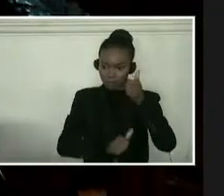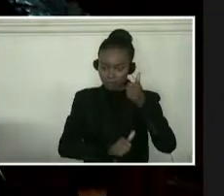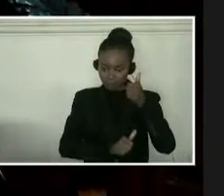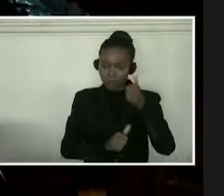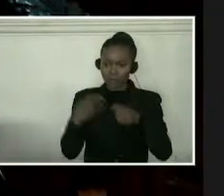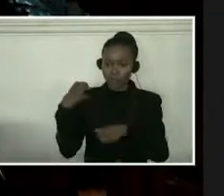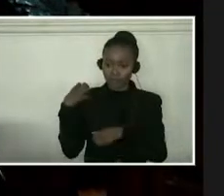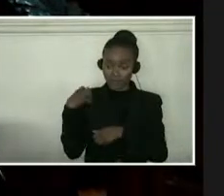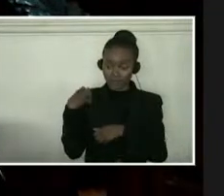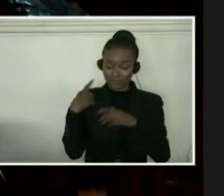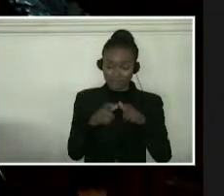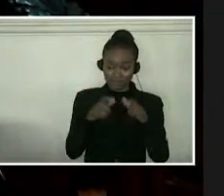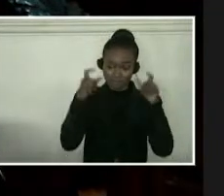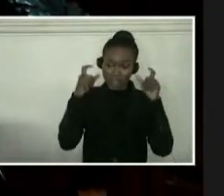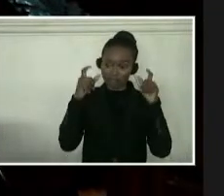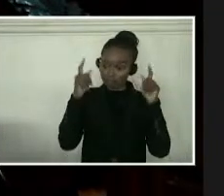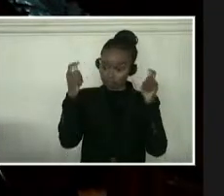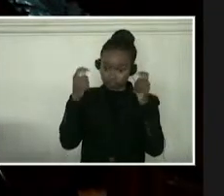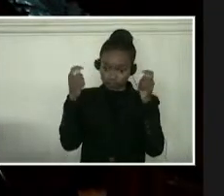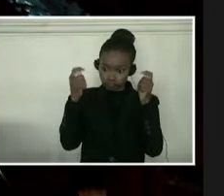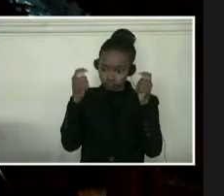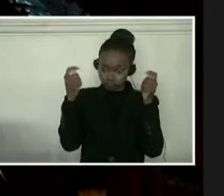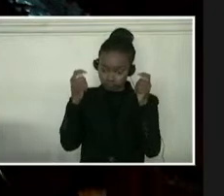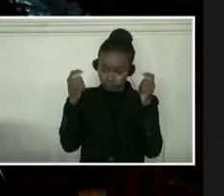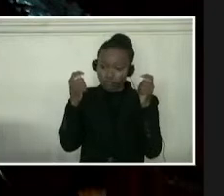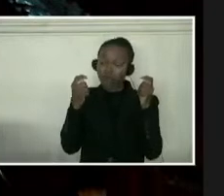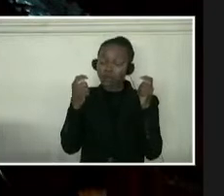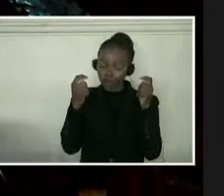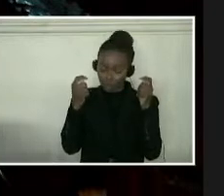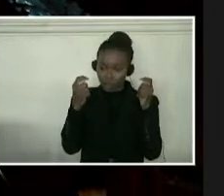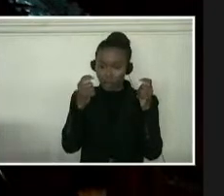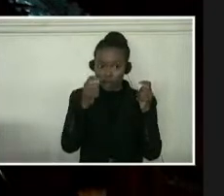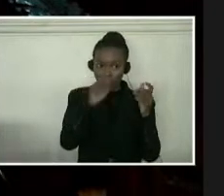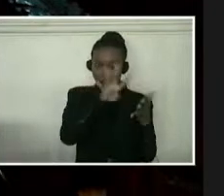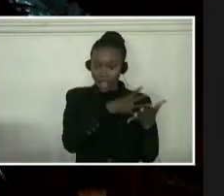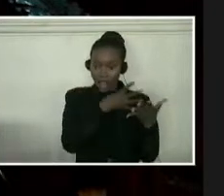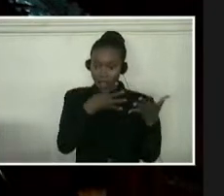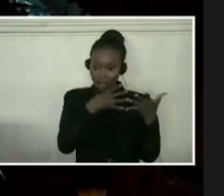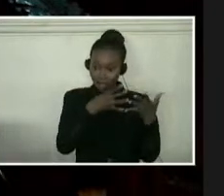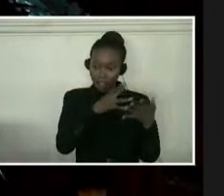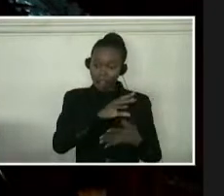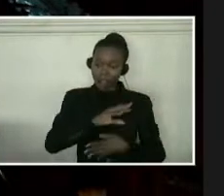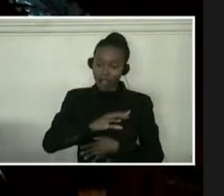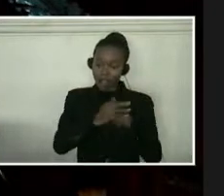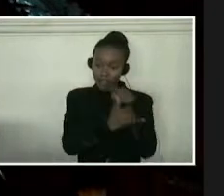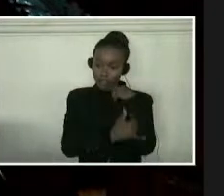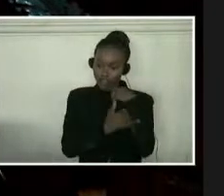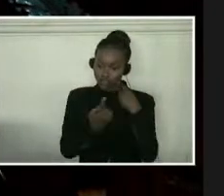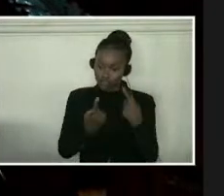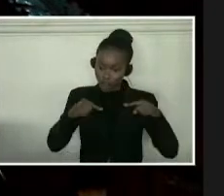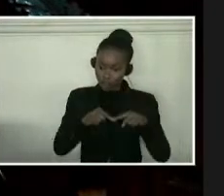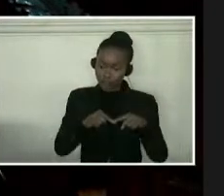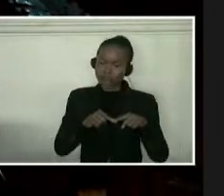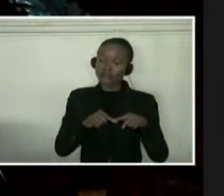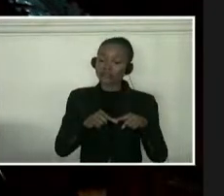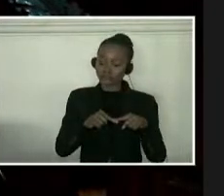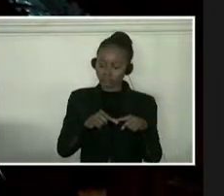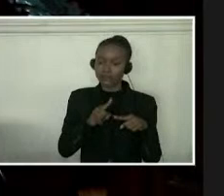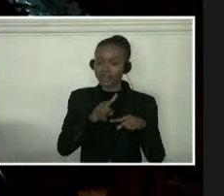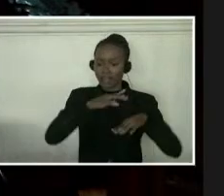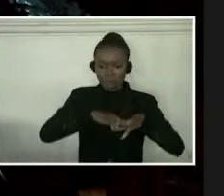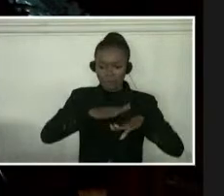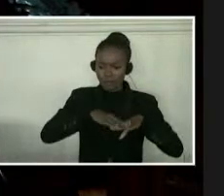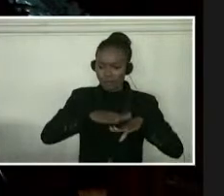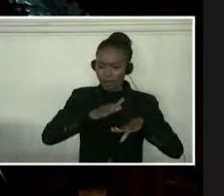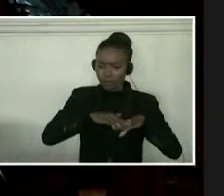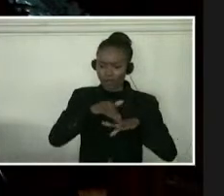biggest events on the country's heritage events calendar and other commemorations of